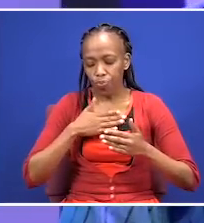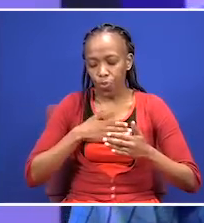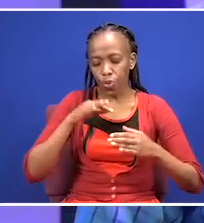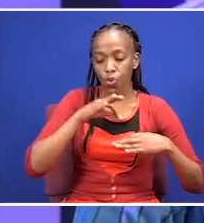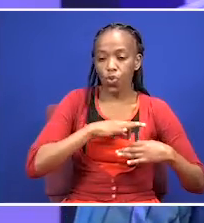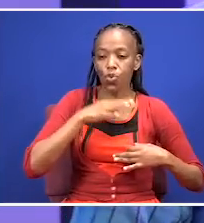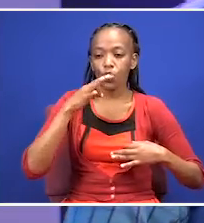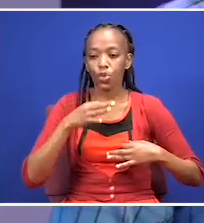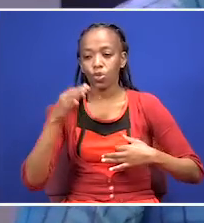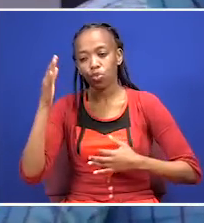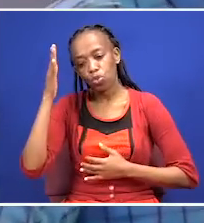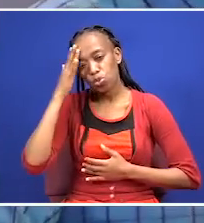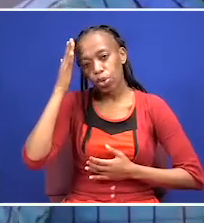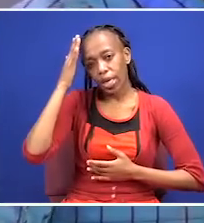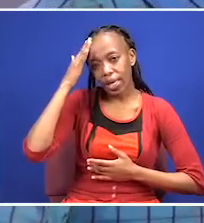foreign